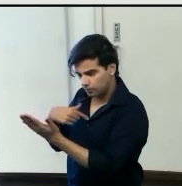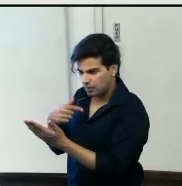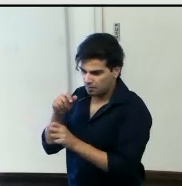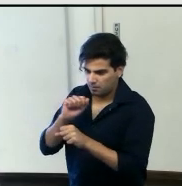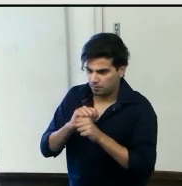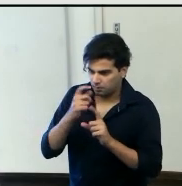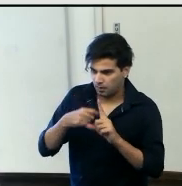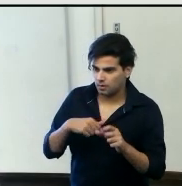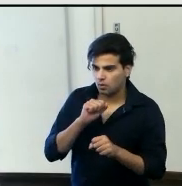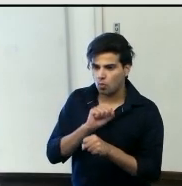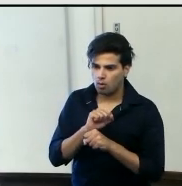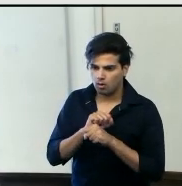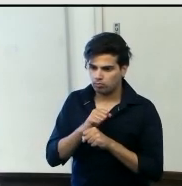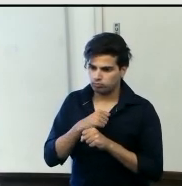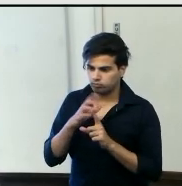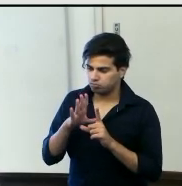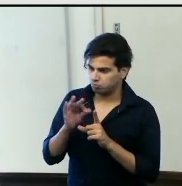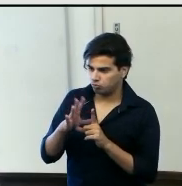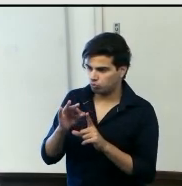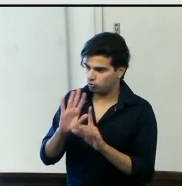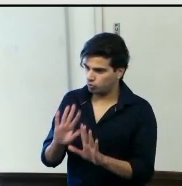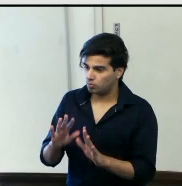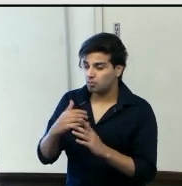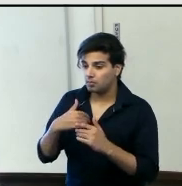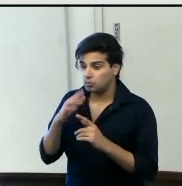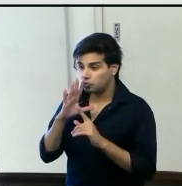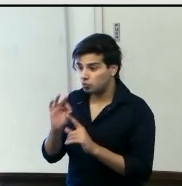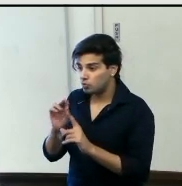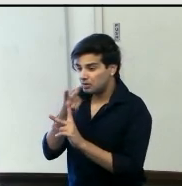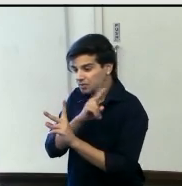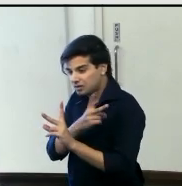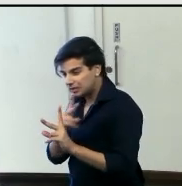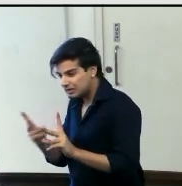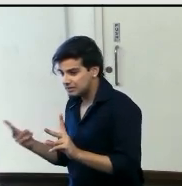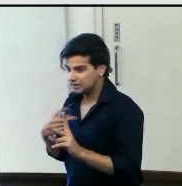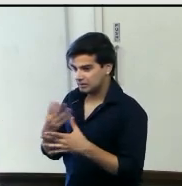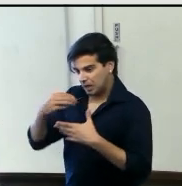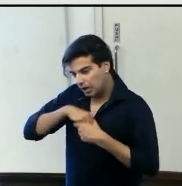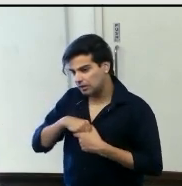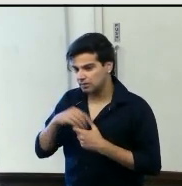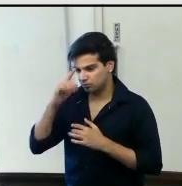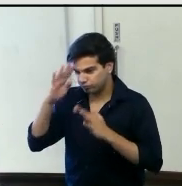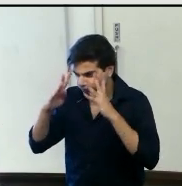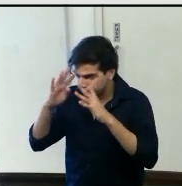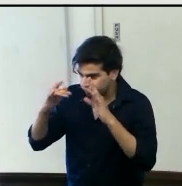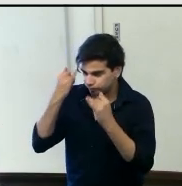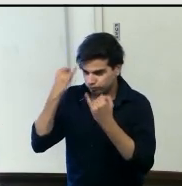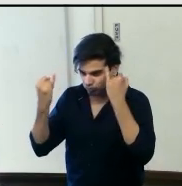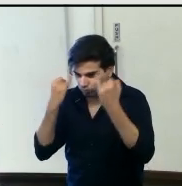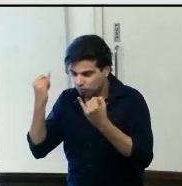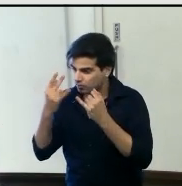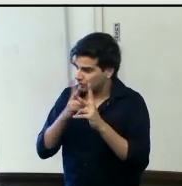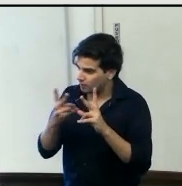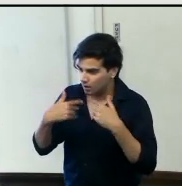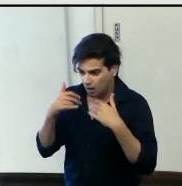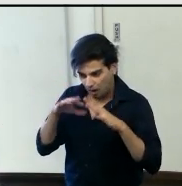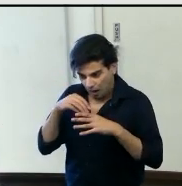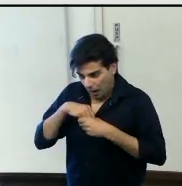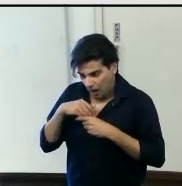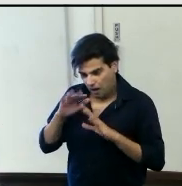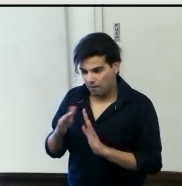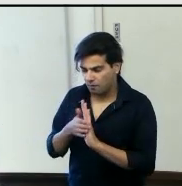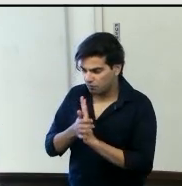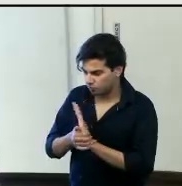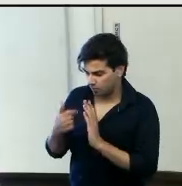person, there is this millions and millions of microbes which are part of me. I am literally a walking colony, and every minute